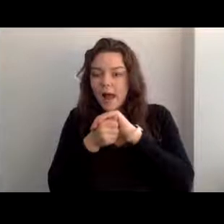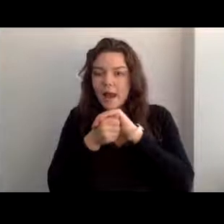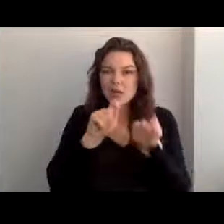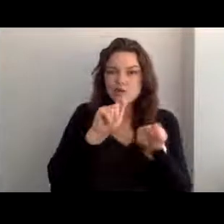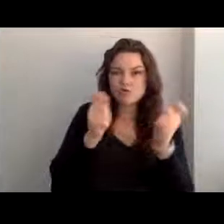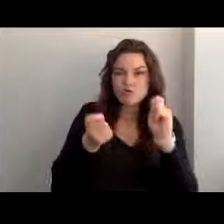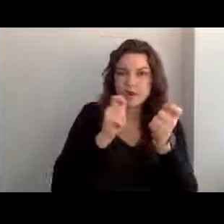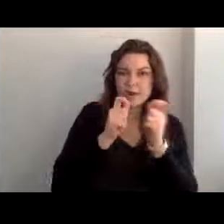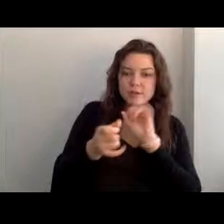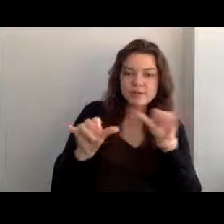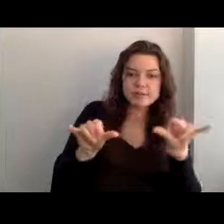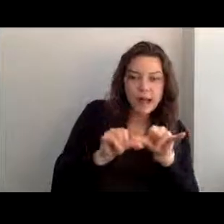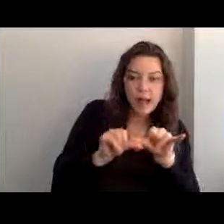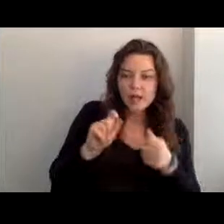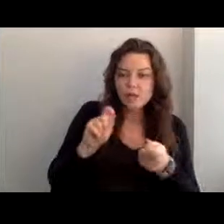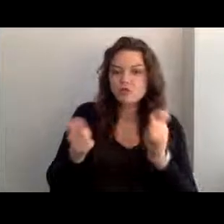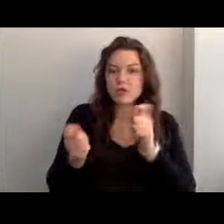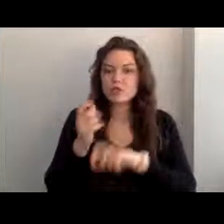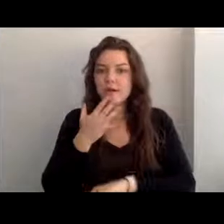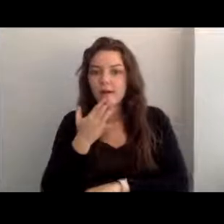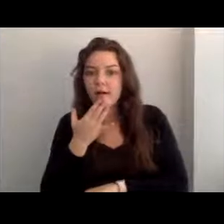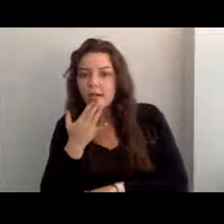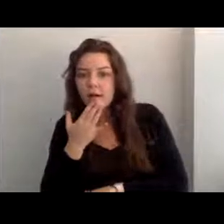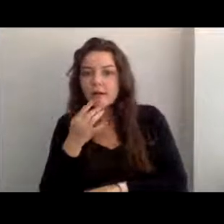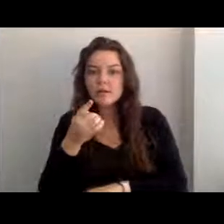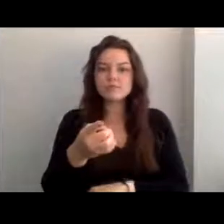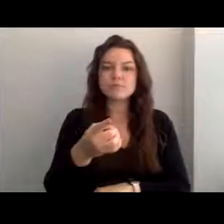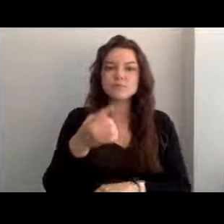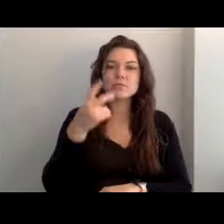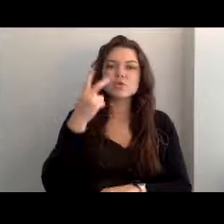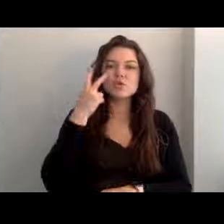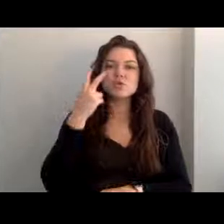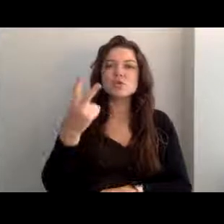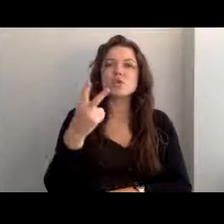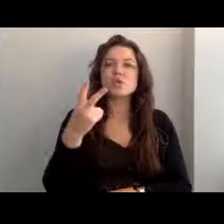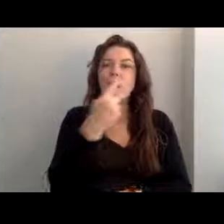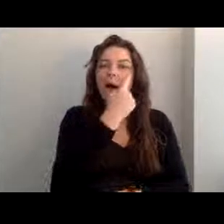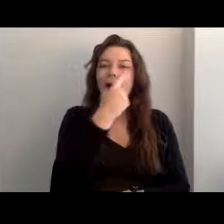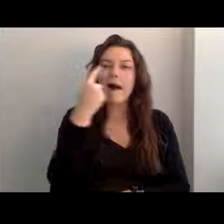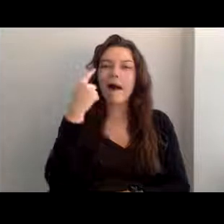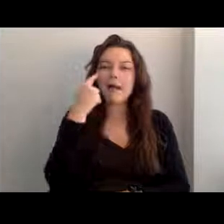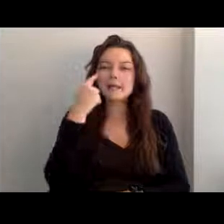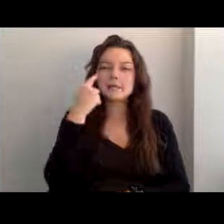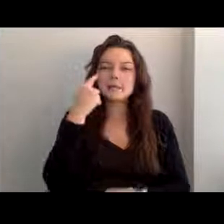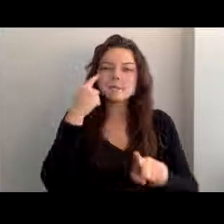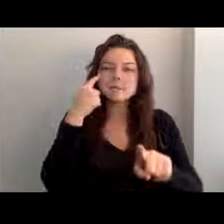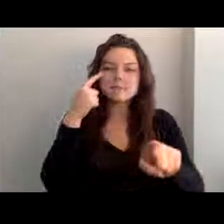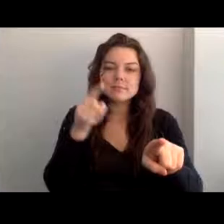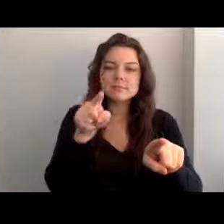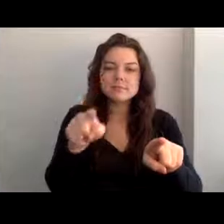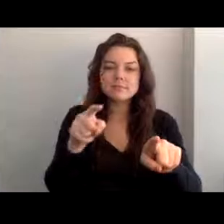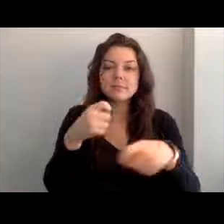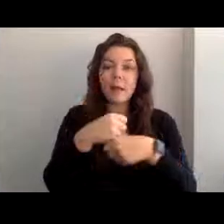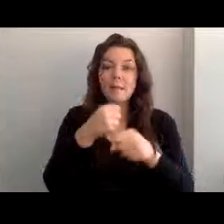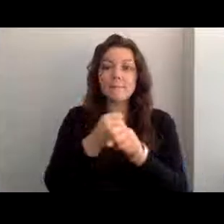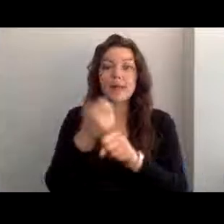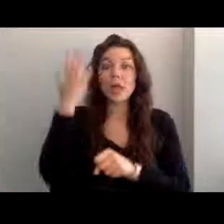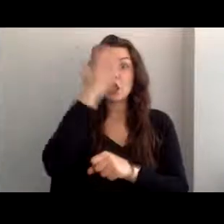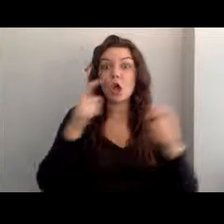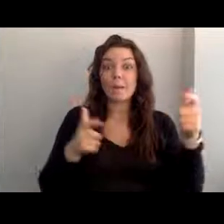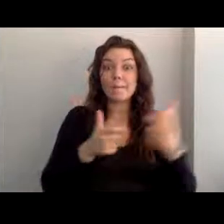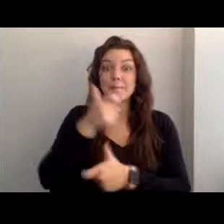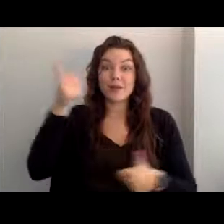shape. And you can see right here, it's showing you its two false eye spots, right here and here, that make it look bigger than it really is. The